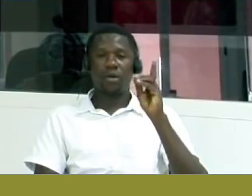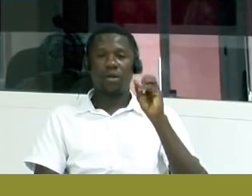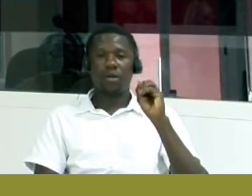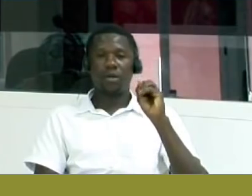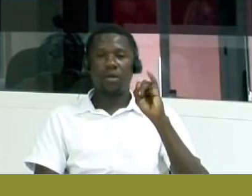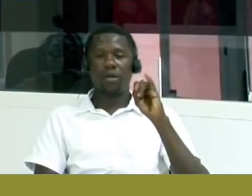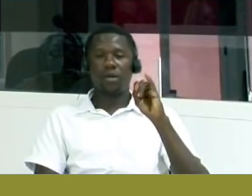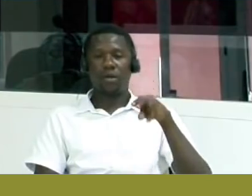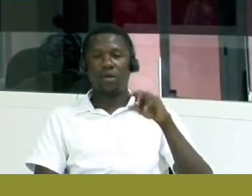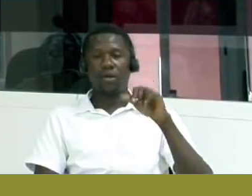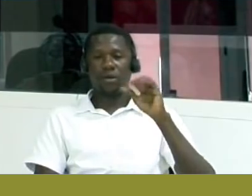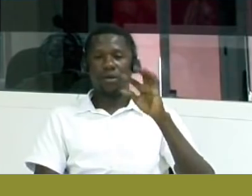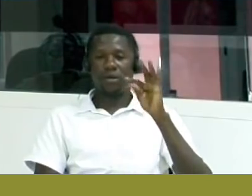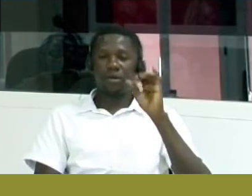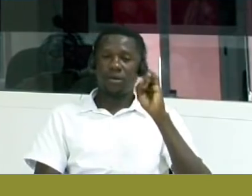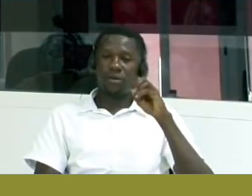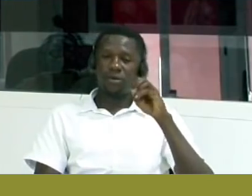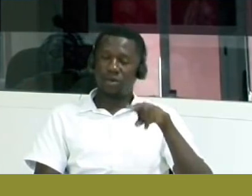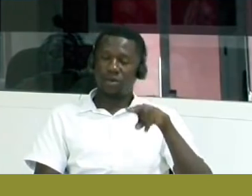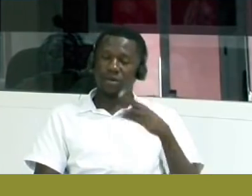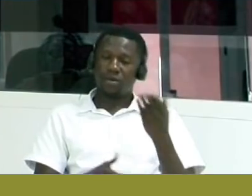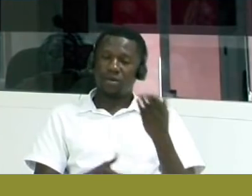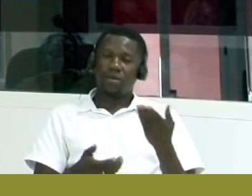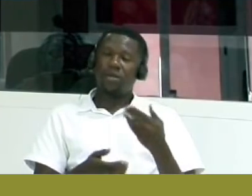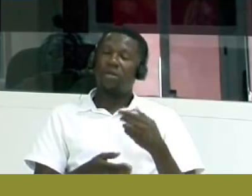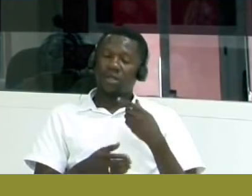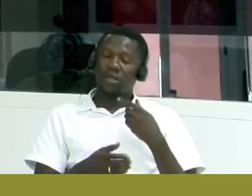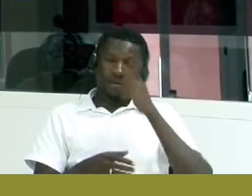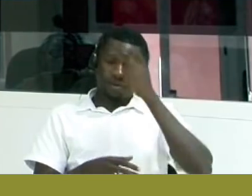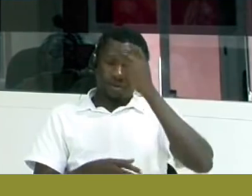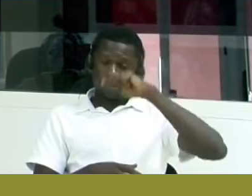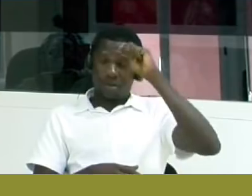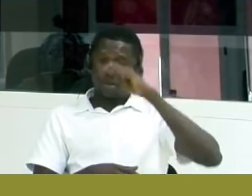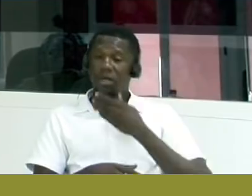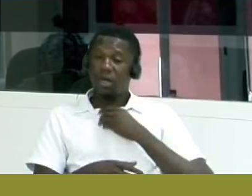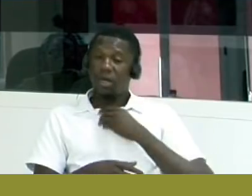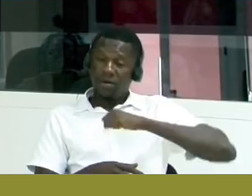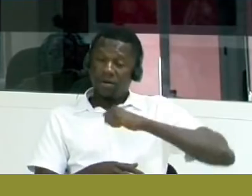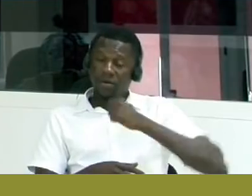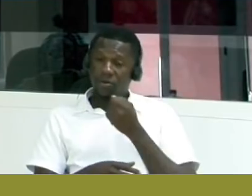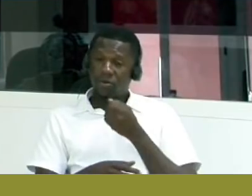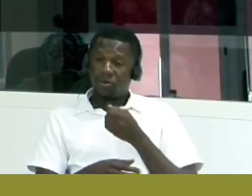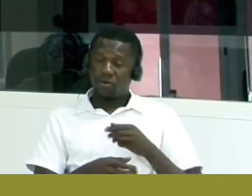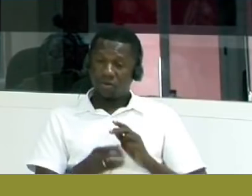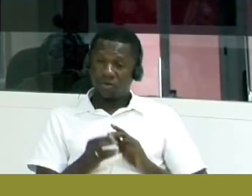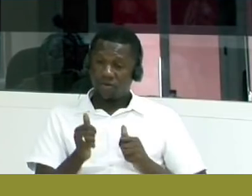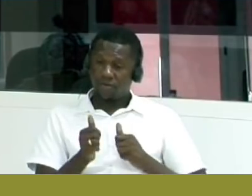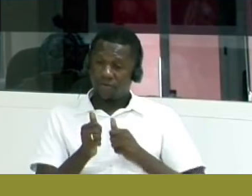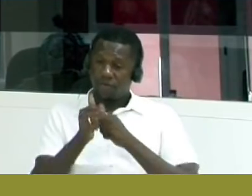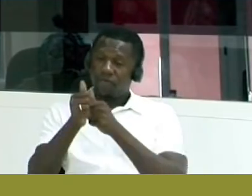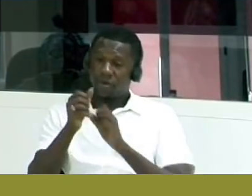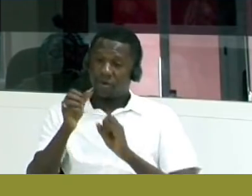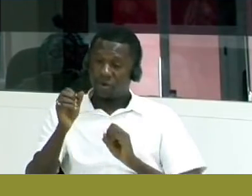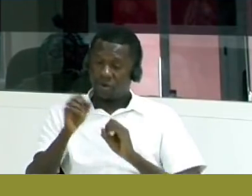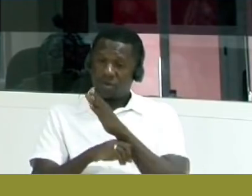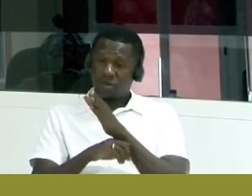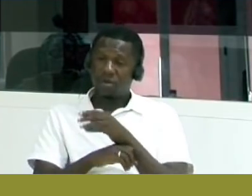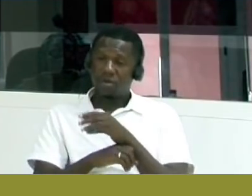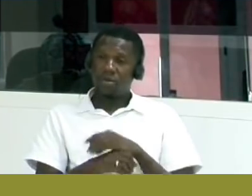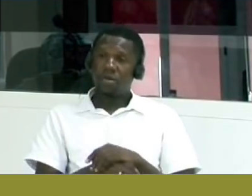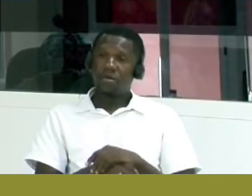In the police force, refusal to follow orders. What would that mean? Disobedience to